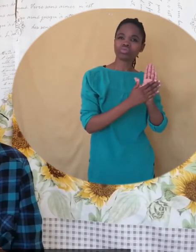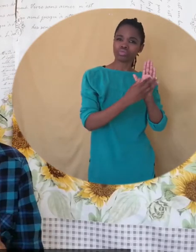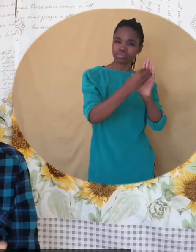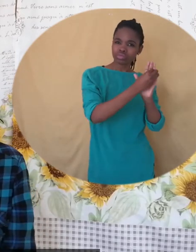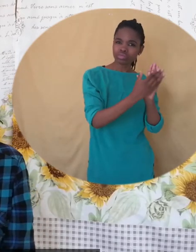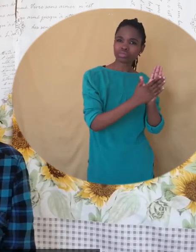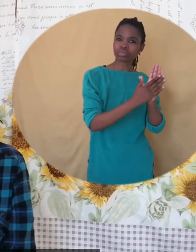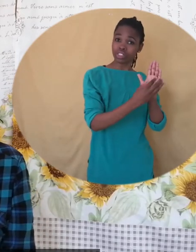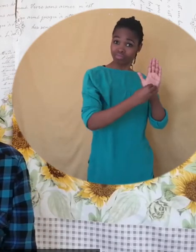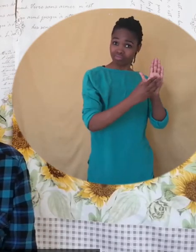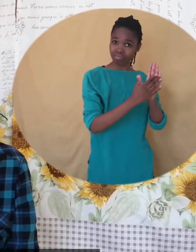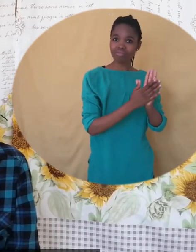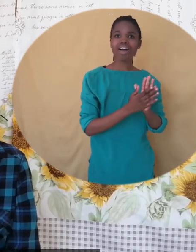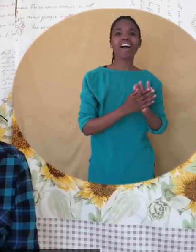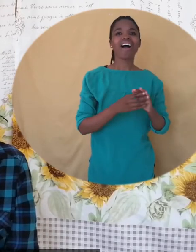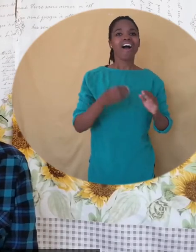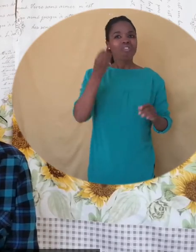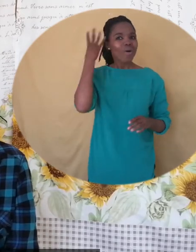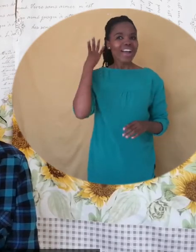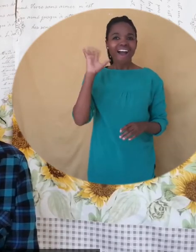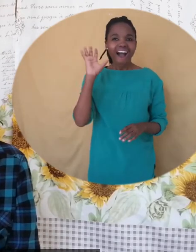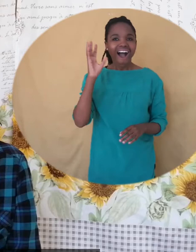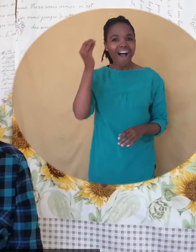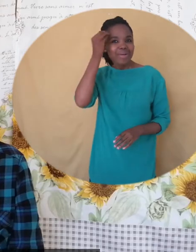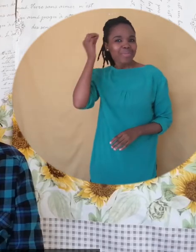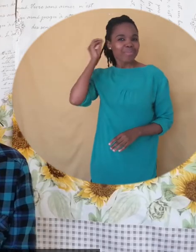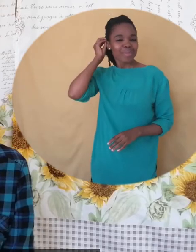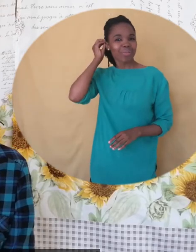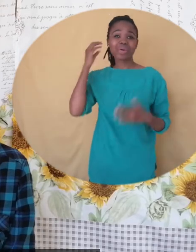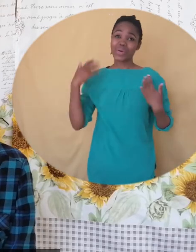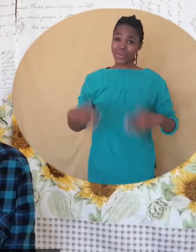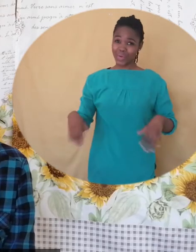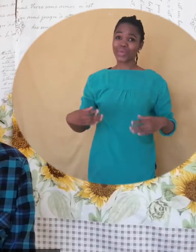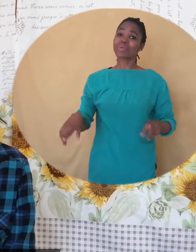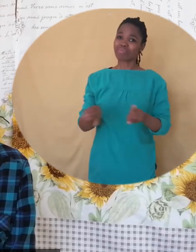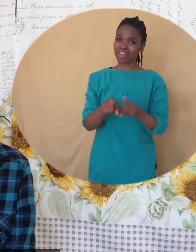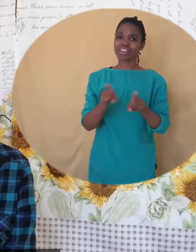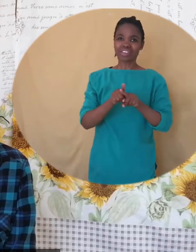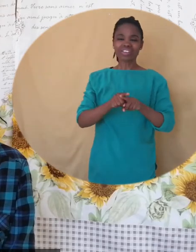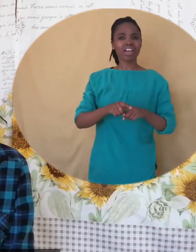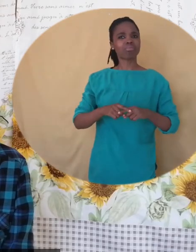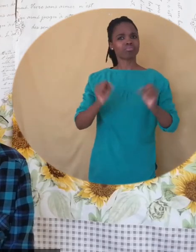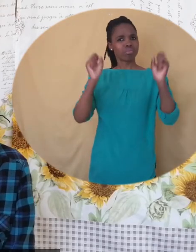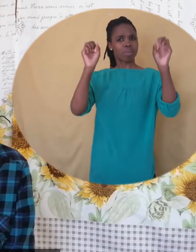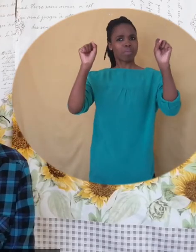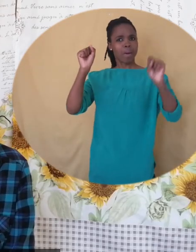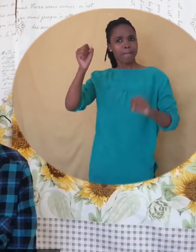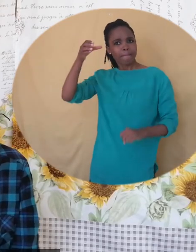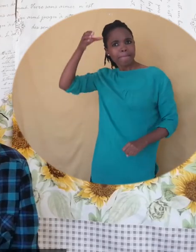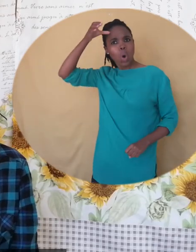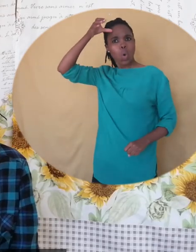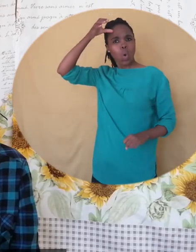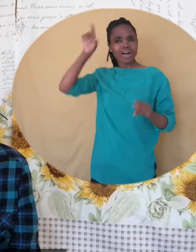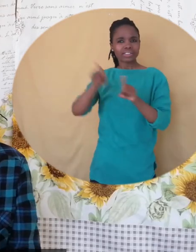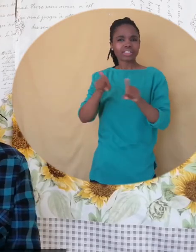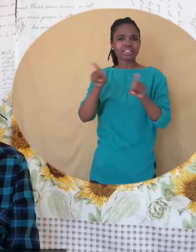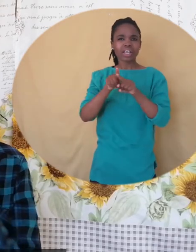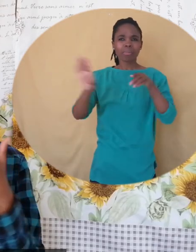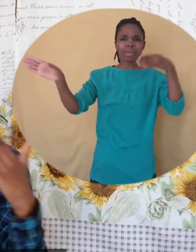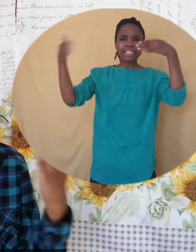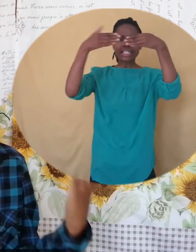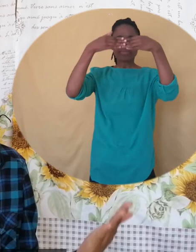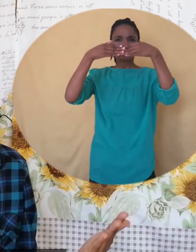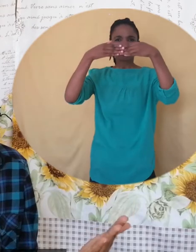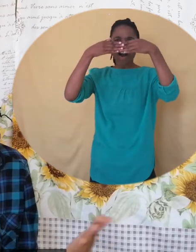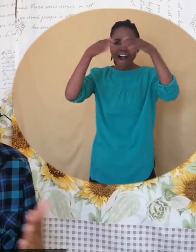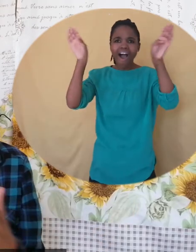with the words. I want to make sure that I remember what's going on. So it's a great way to expand your vocab. It's a great way to open